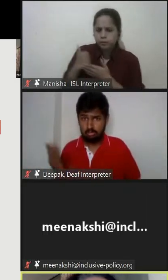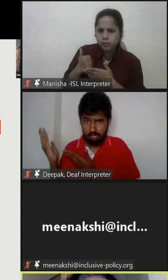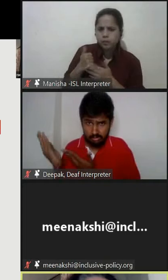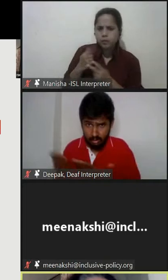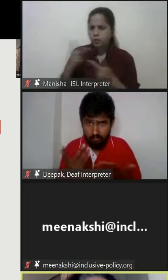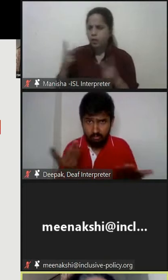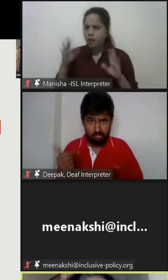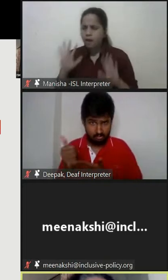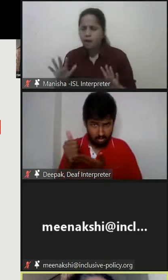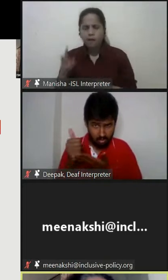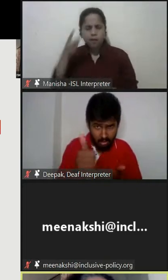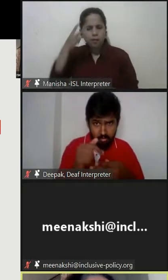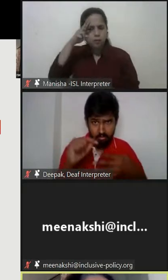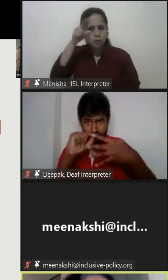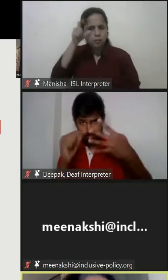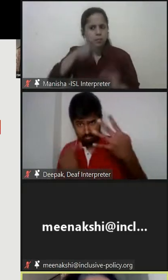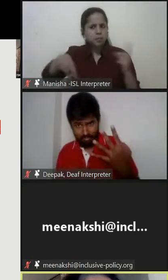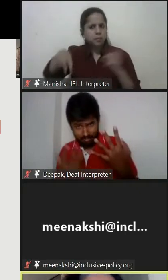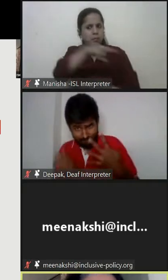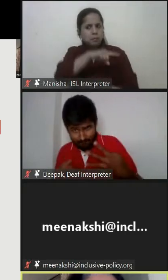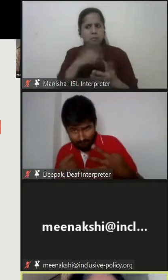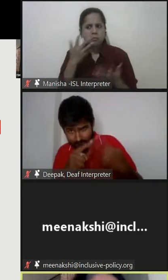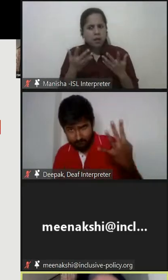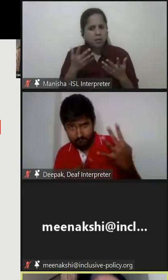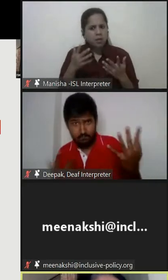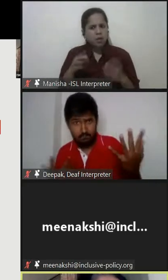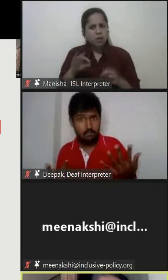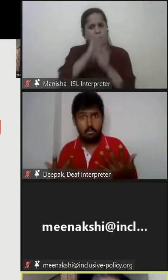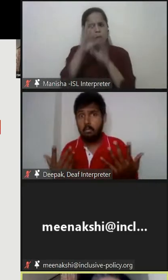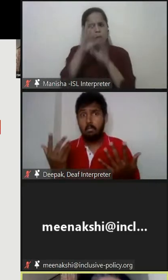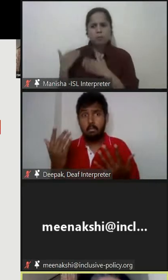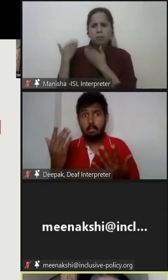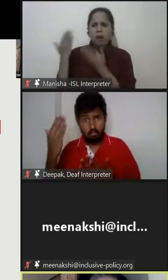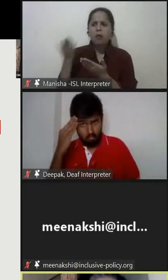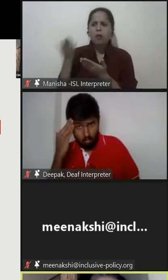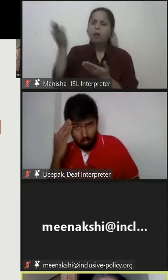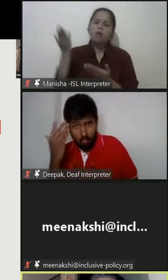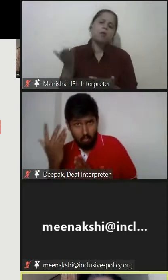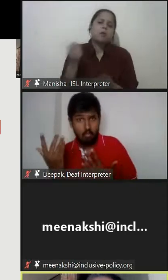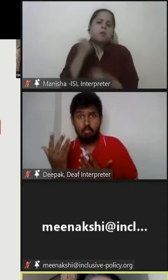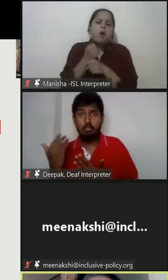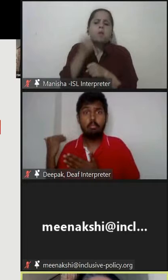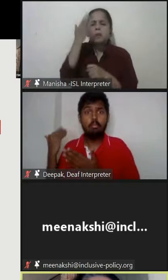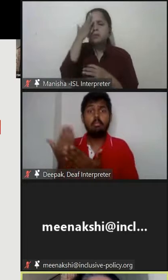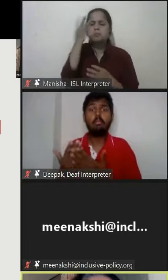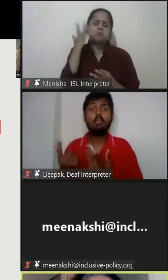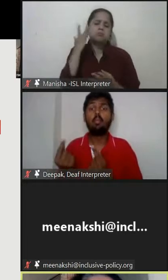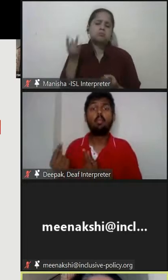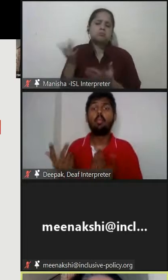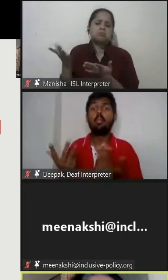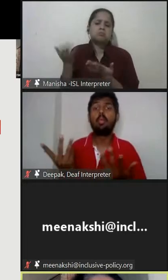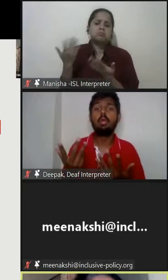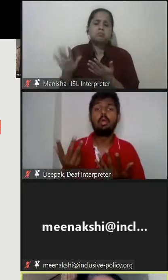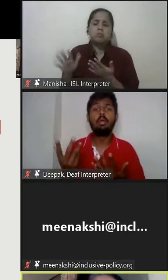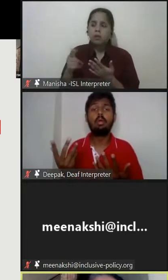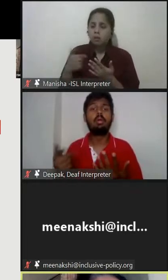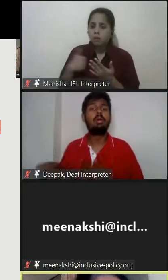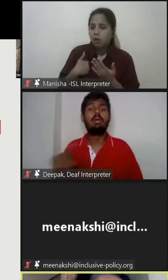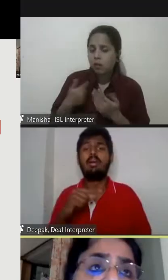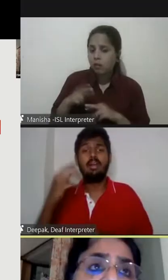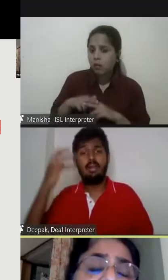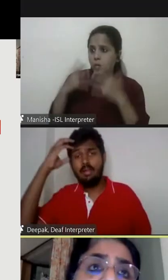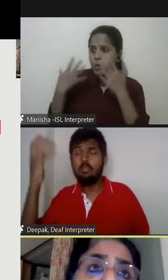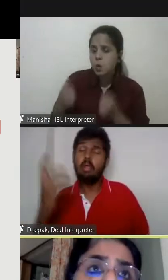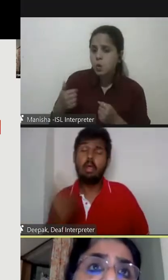rehabilitation services that should already have been put in place if we are to reach out,